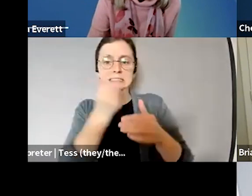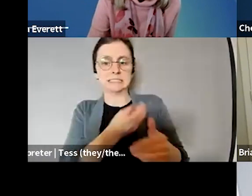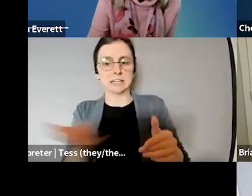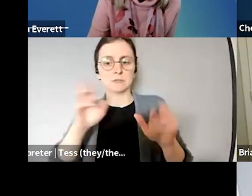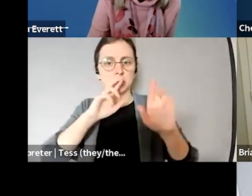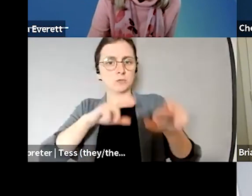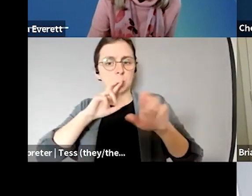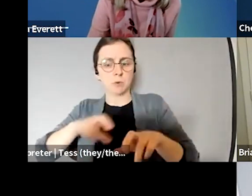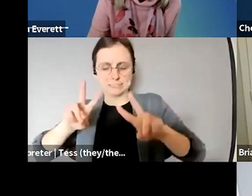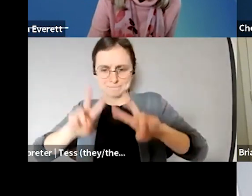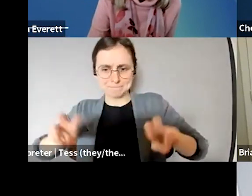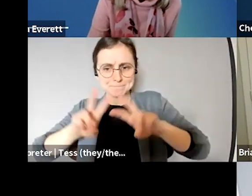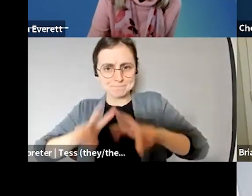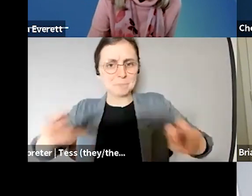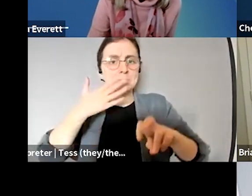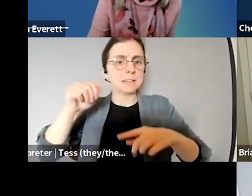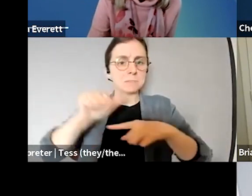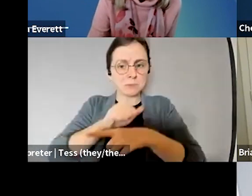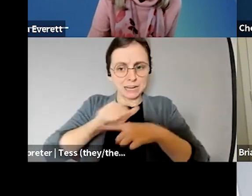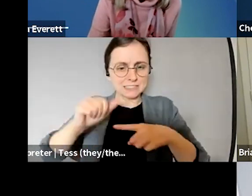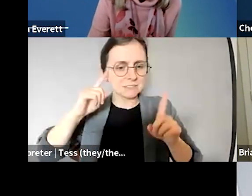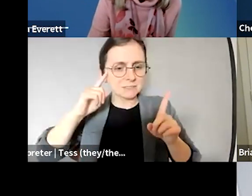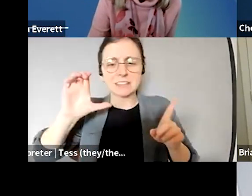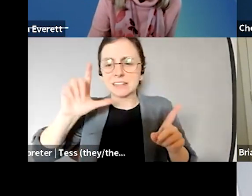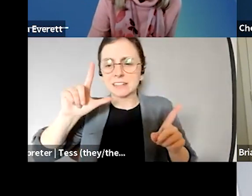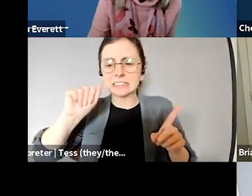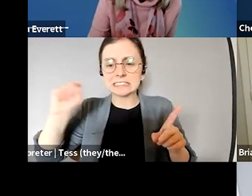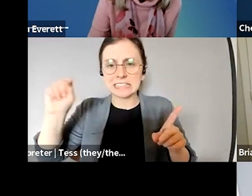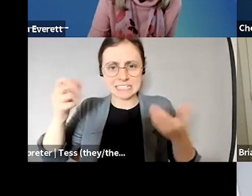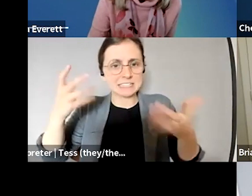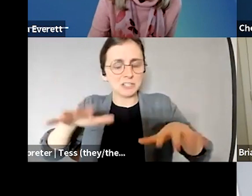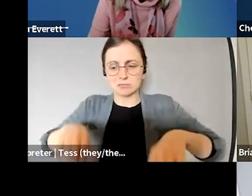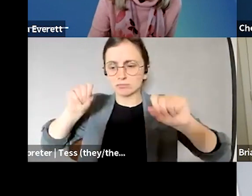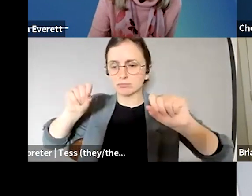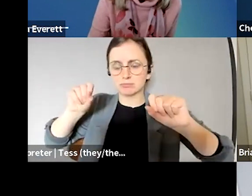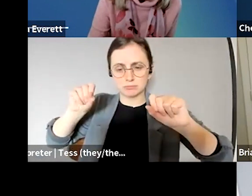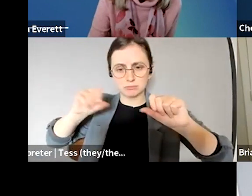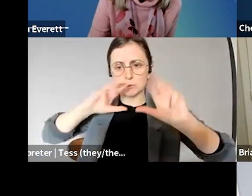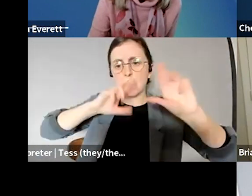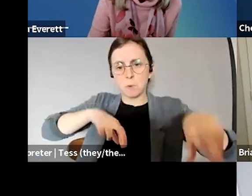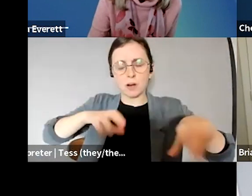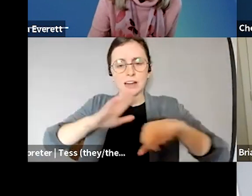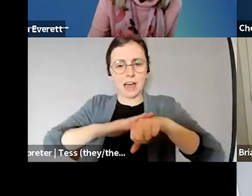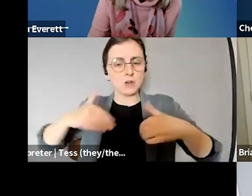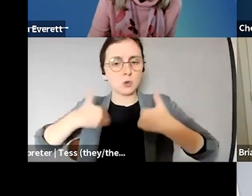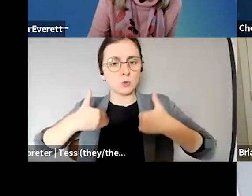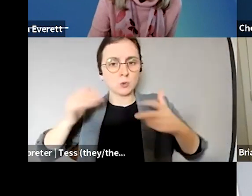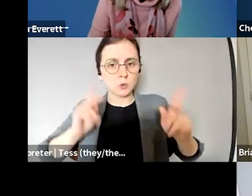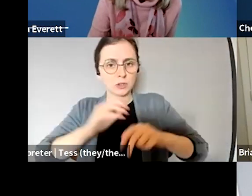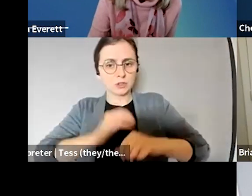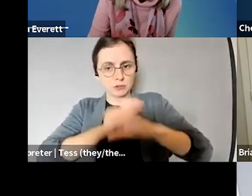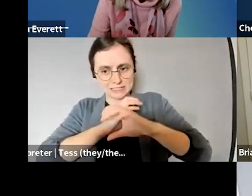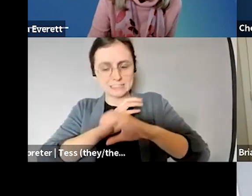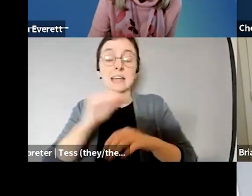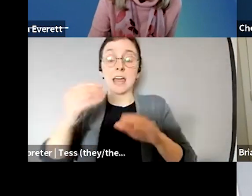practices. CLASP did a report on youth mobile crisis as an equity issue and gave some examples of states that are doing a